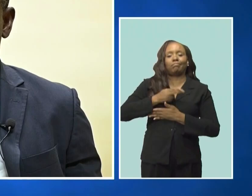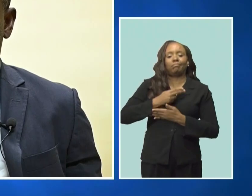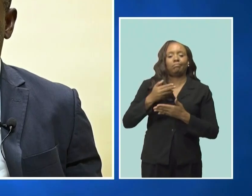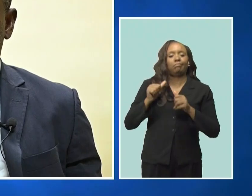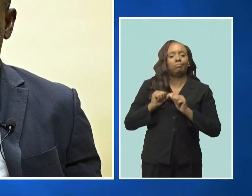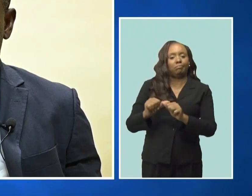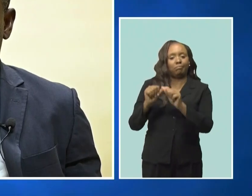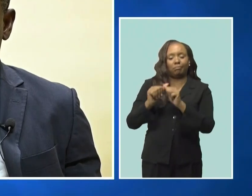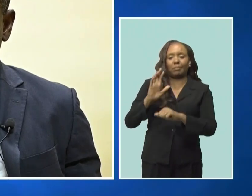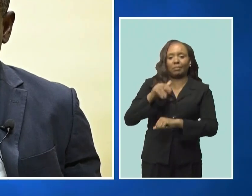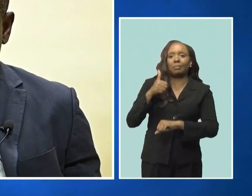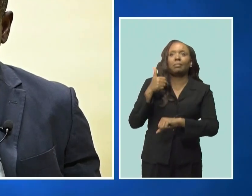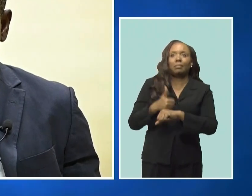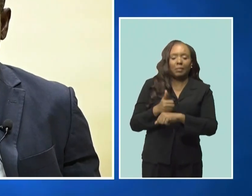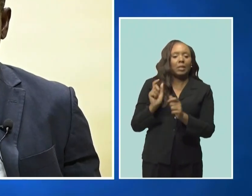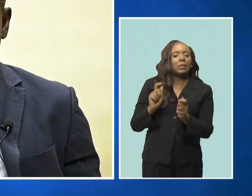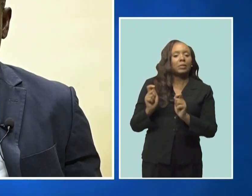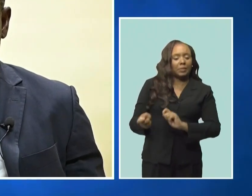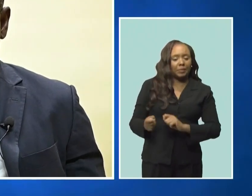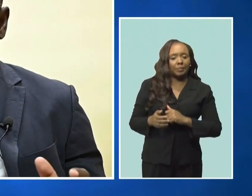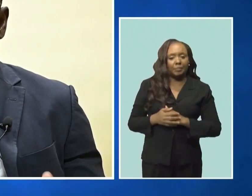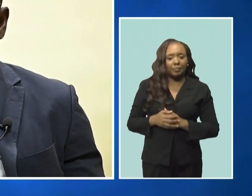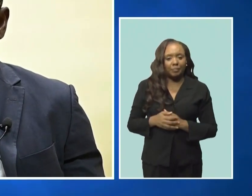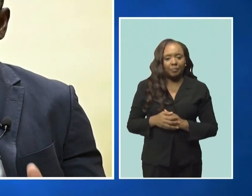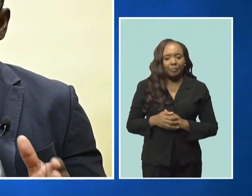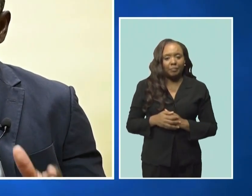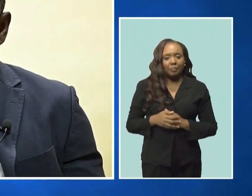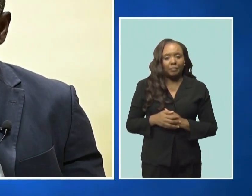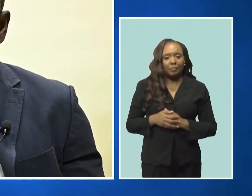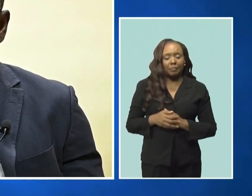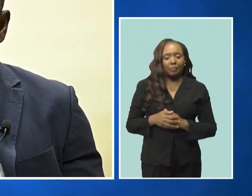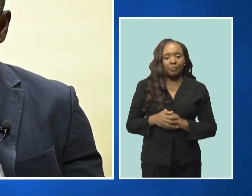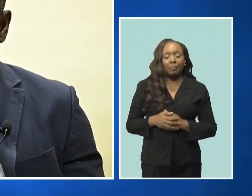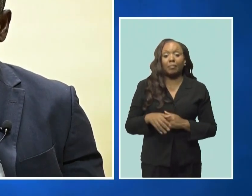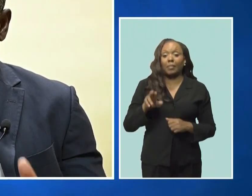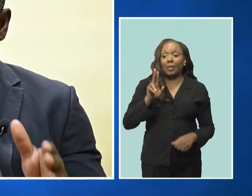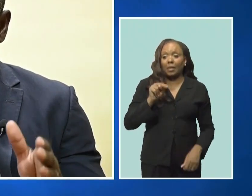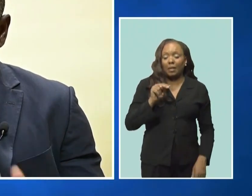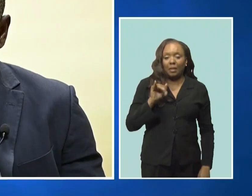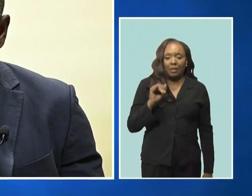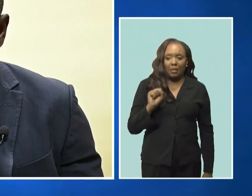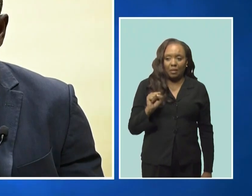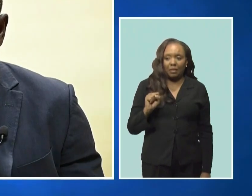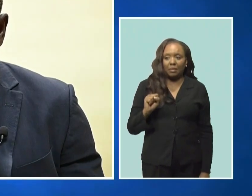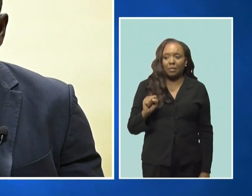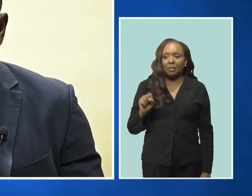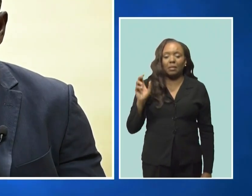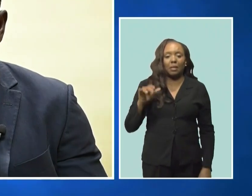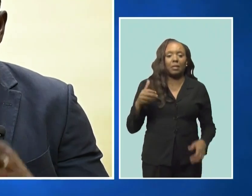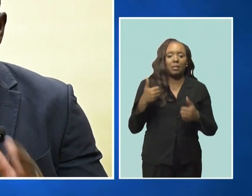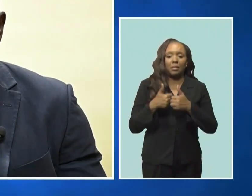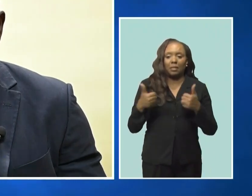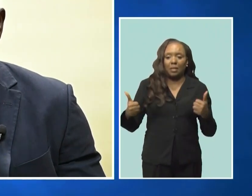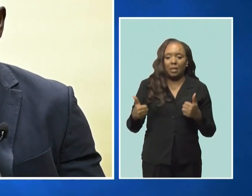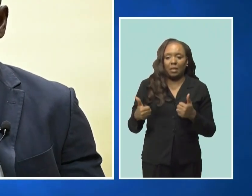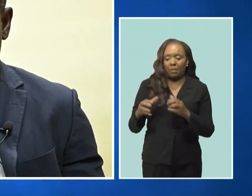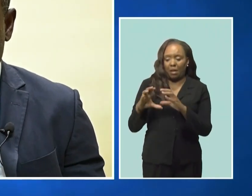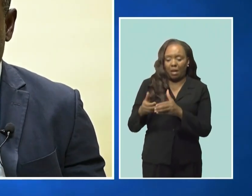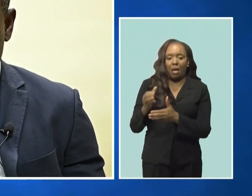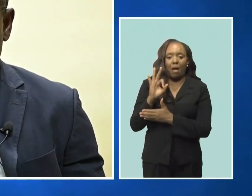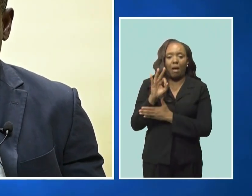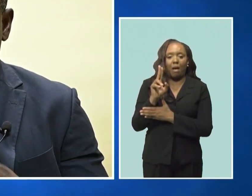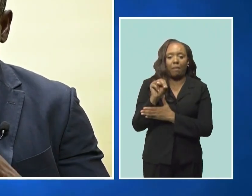implement the reforms as articulated. Bear in mind that the national insurance scheme is a separate fund completely from